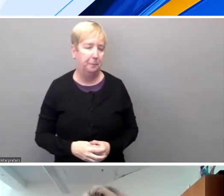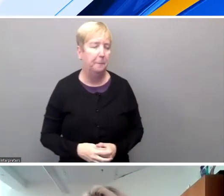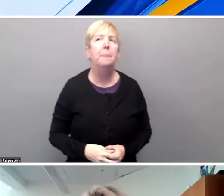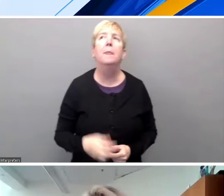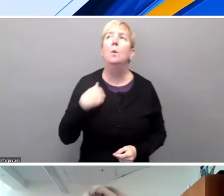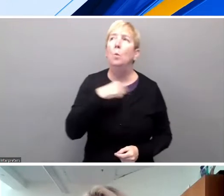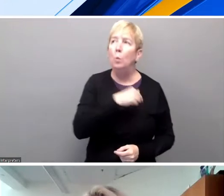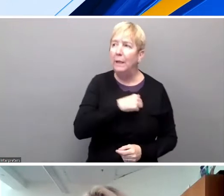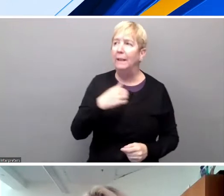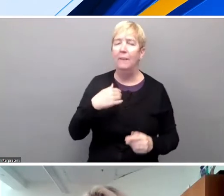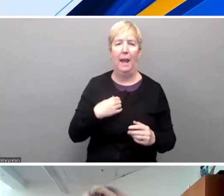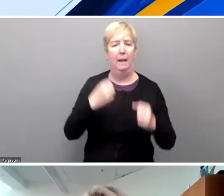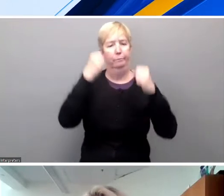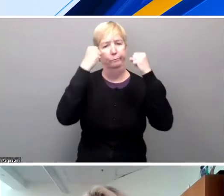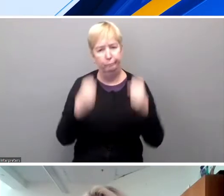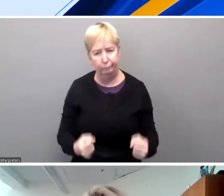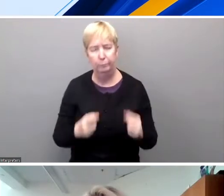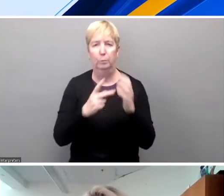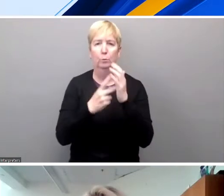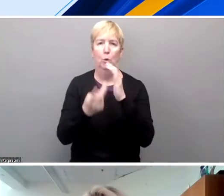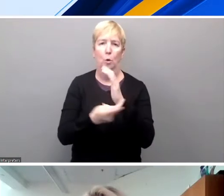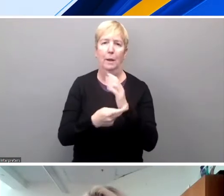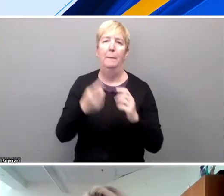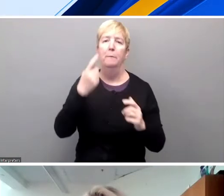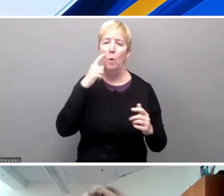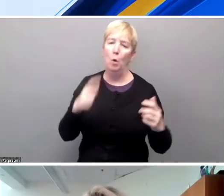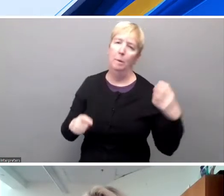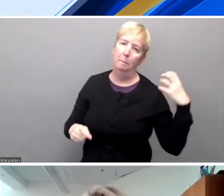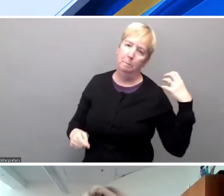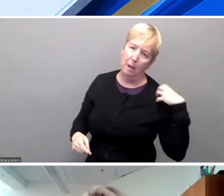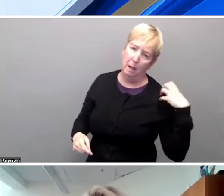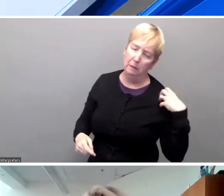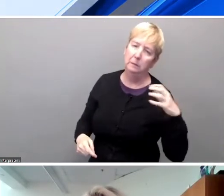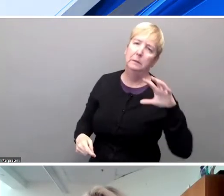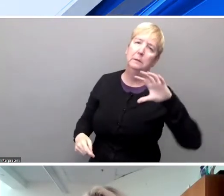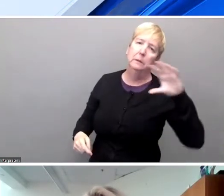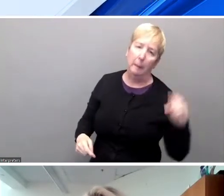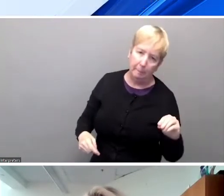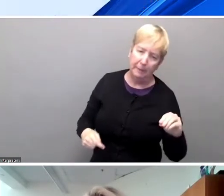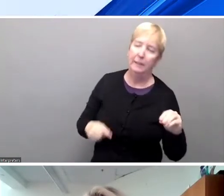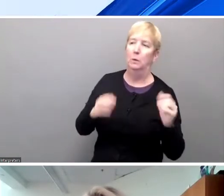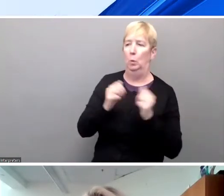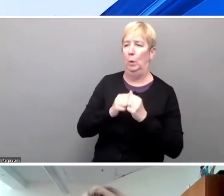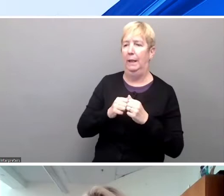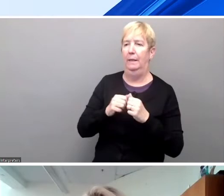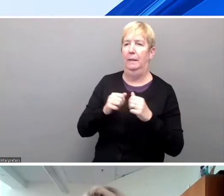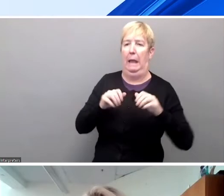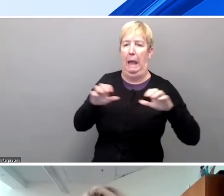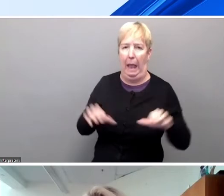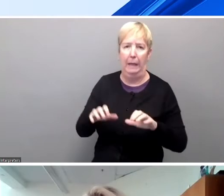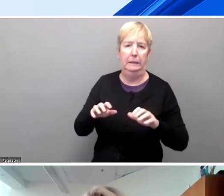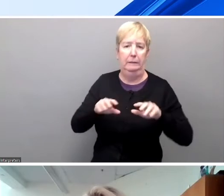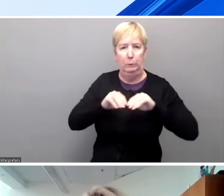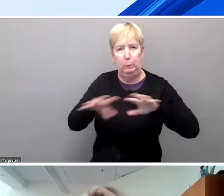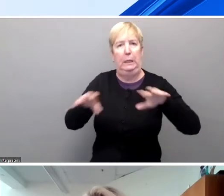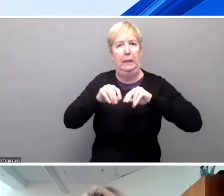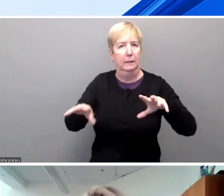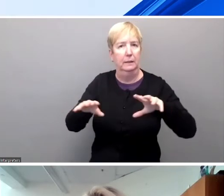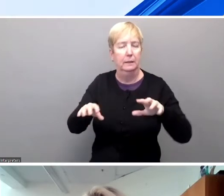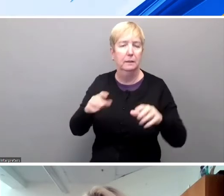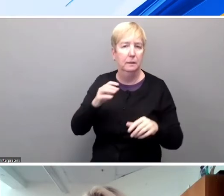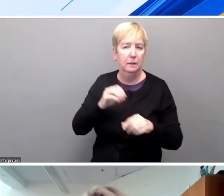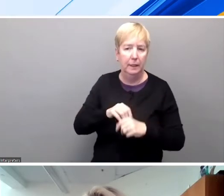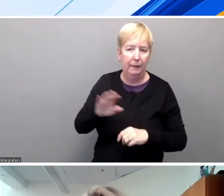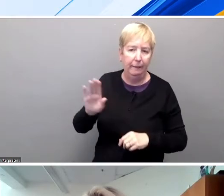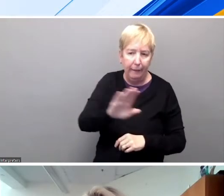program for employers who have active cases in their workplaces.